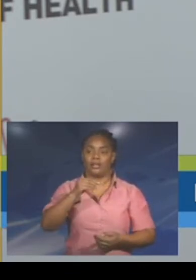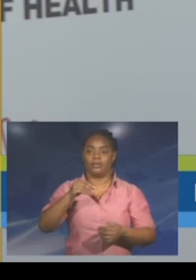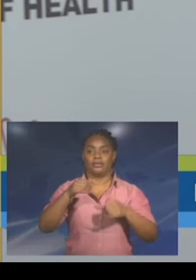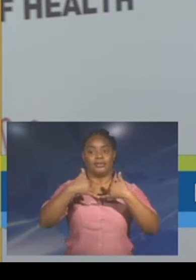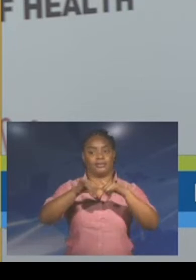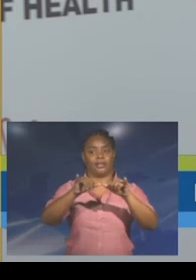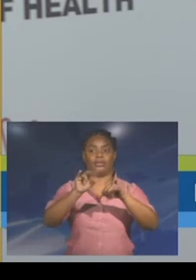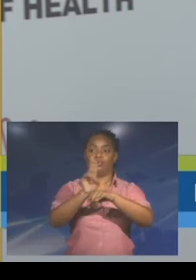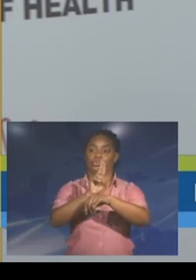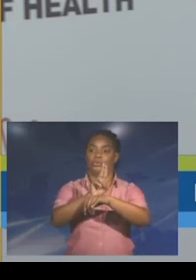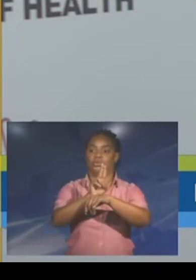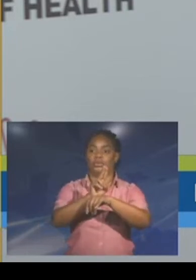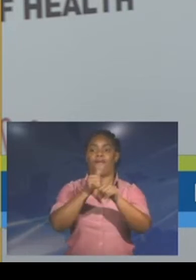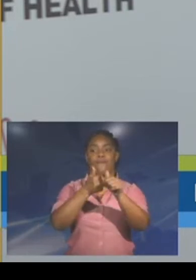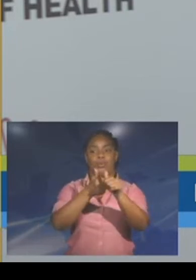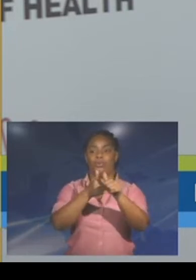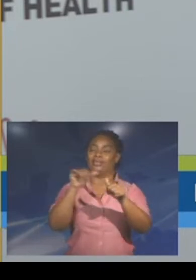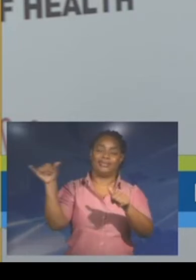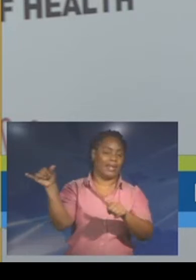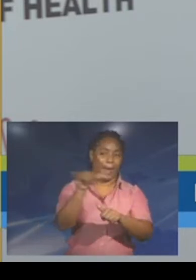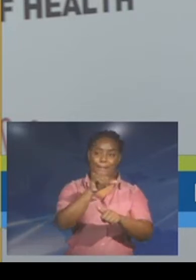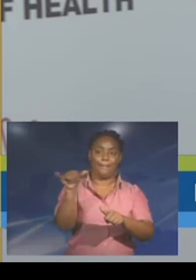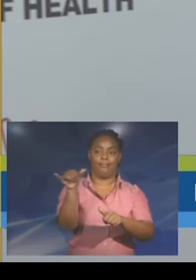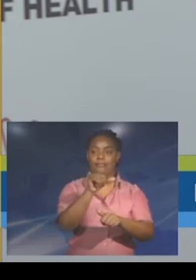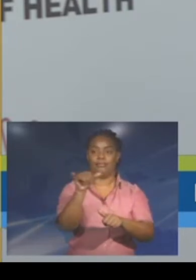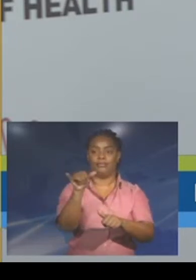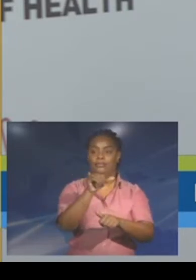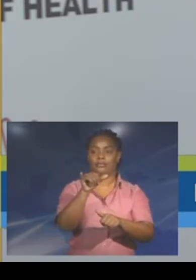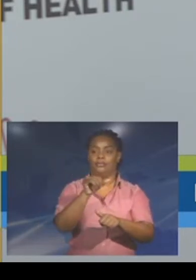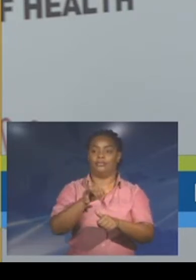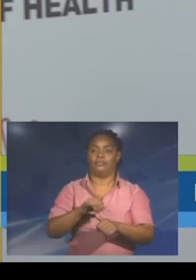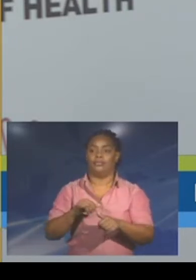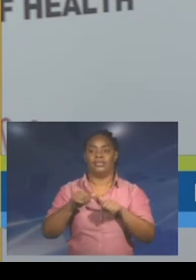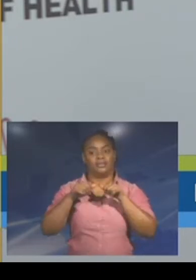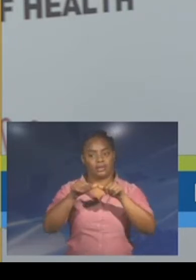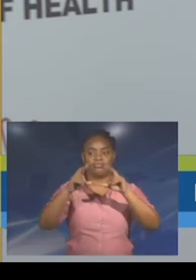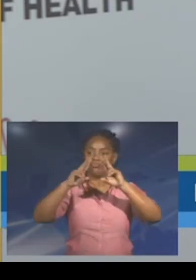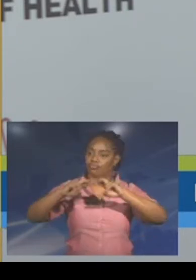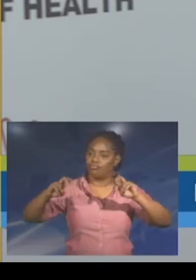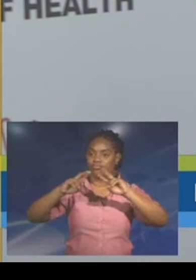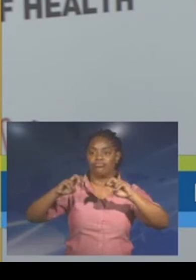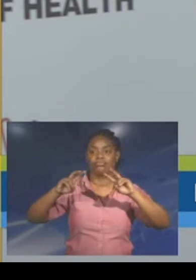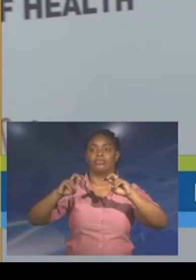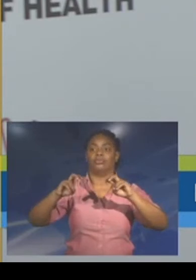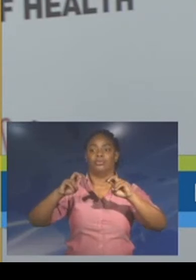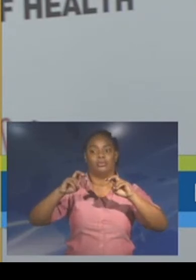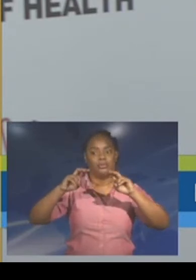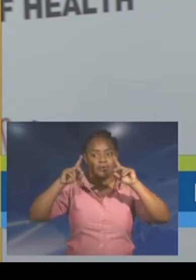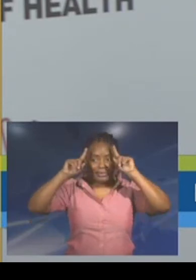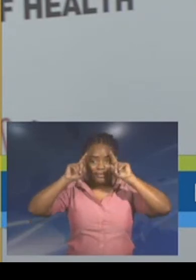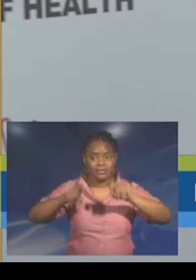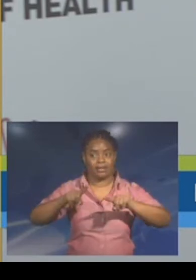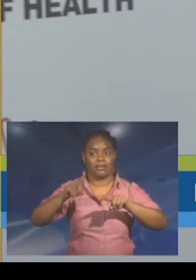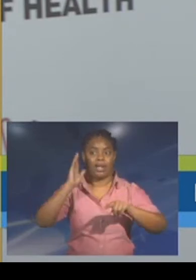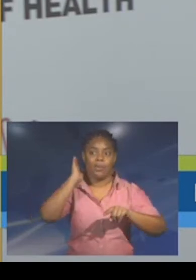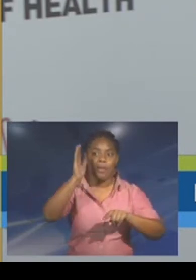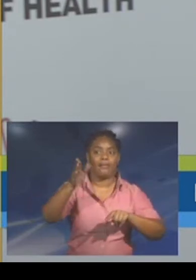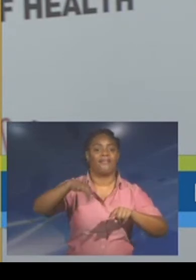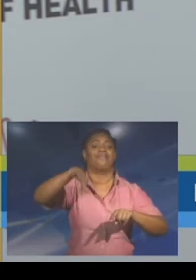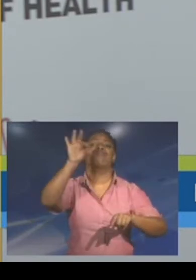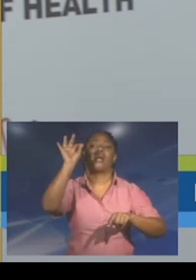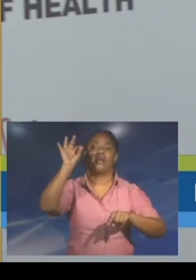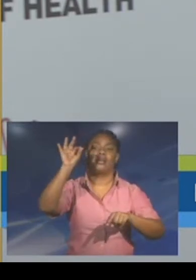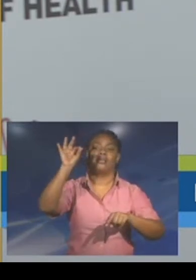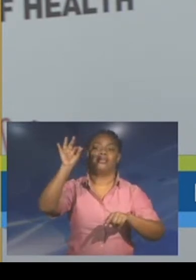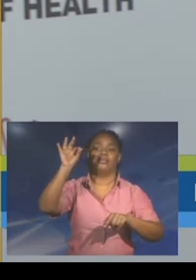longest while in terms of months. So therefore, we will probably pick up in terms of our testing. It gives us a good idea of anybody who presents